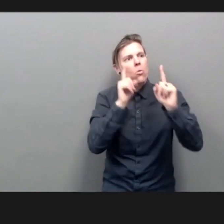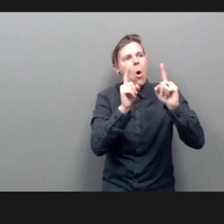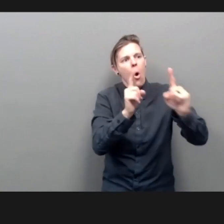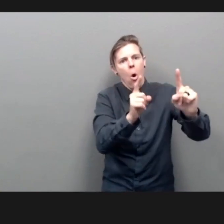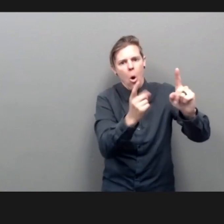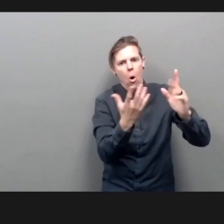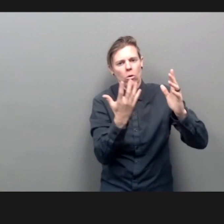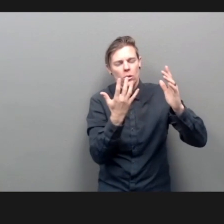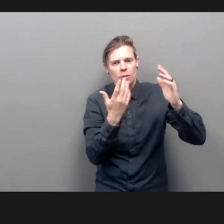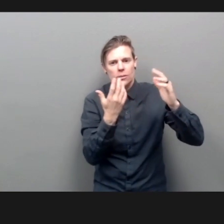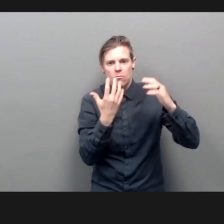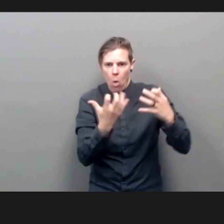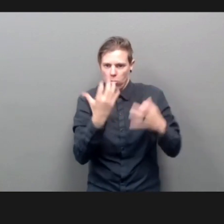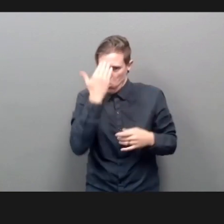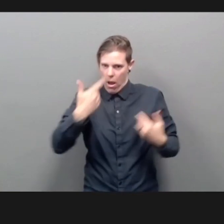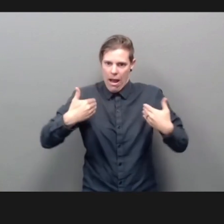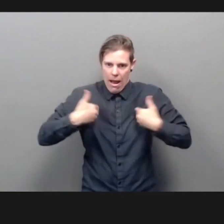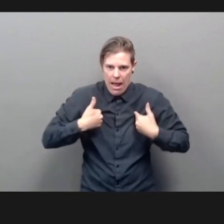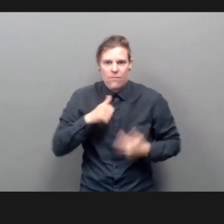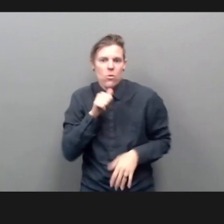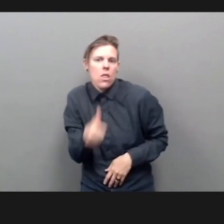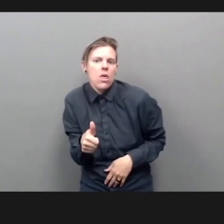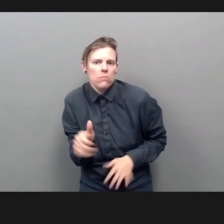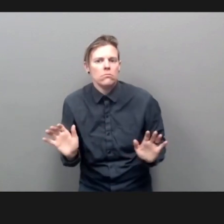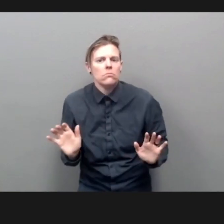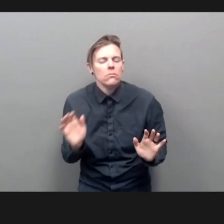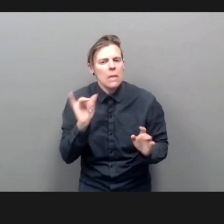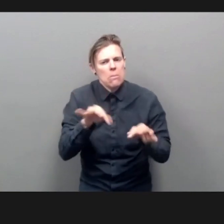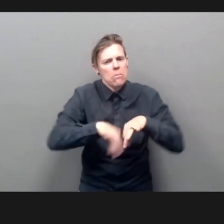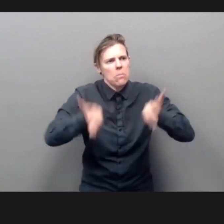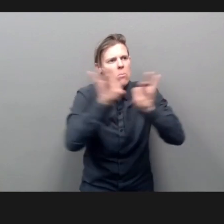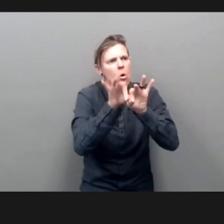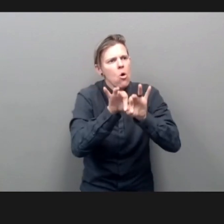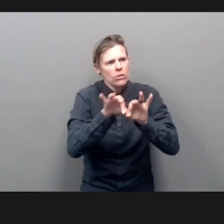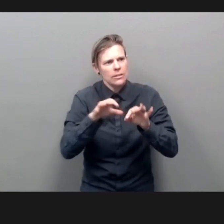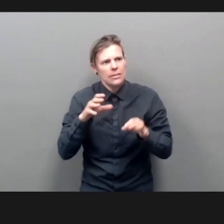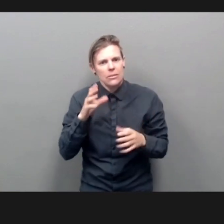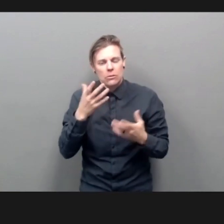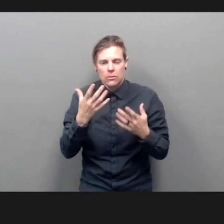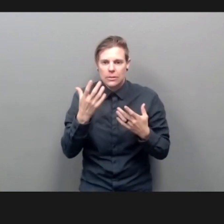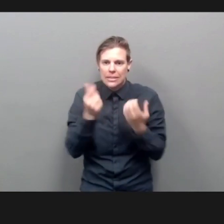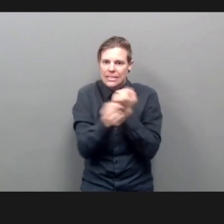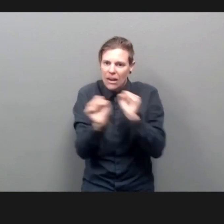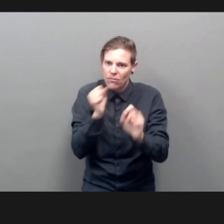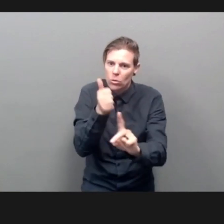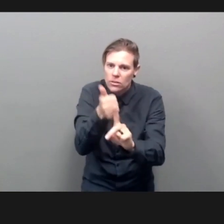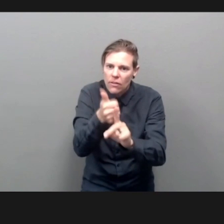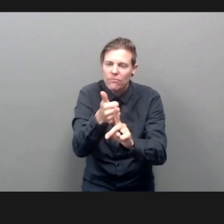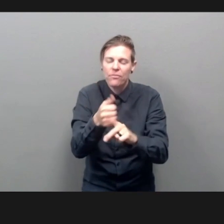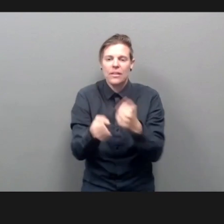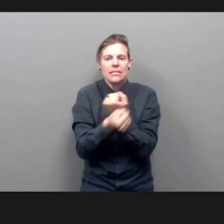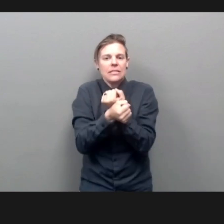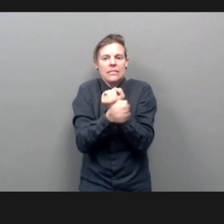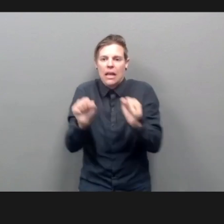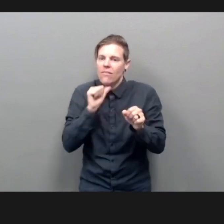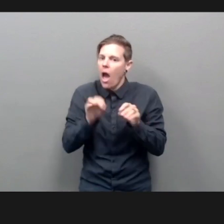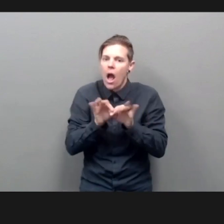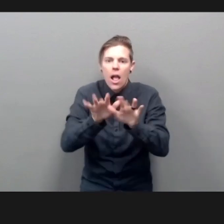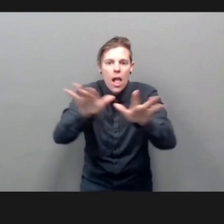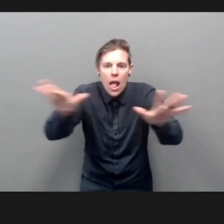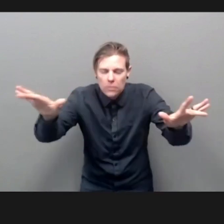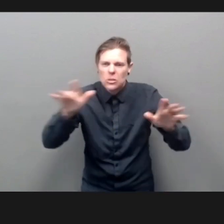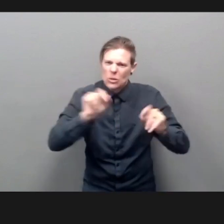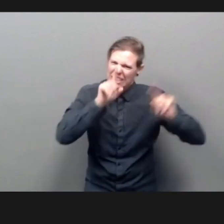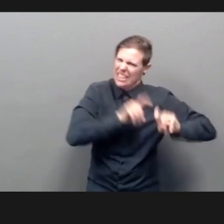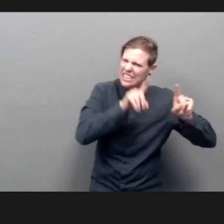you isolate, safeguard your family, your community, your coworkers. And so we're going to continue to do that. And Dr.